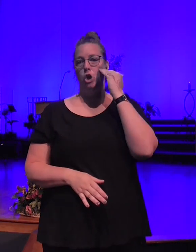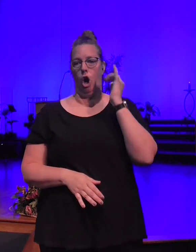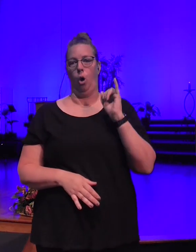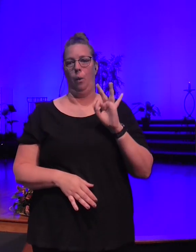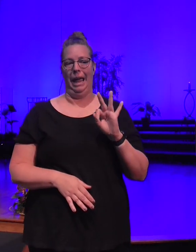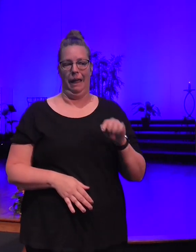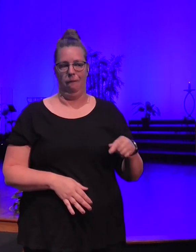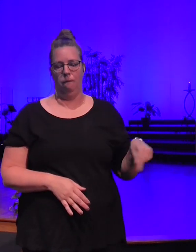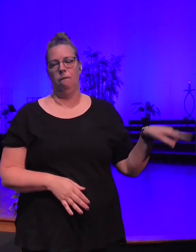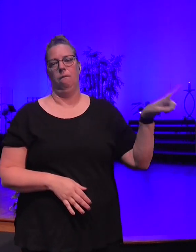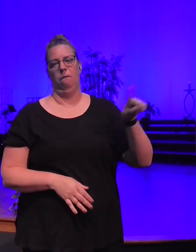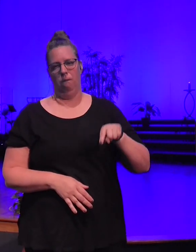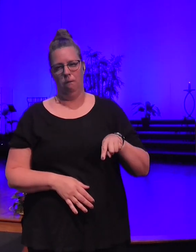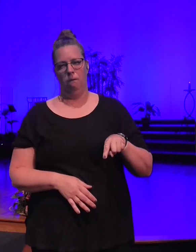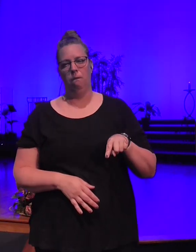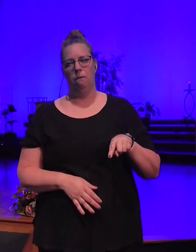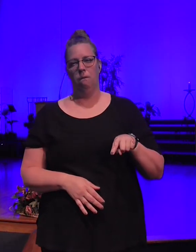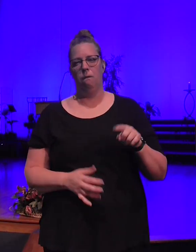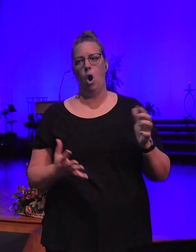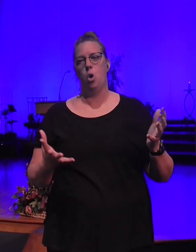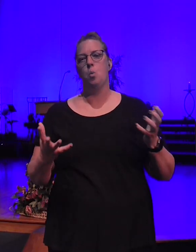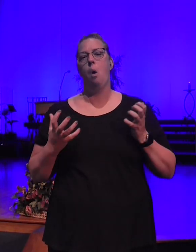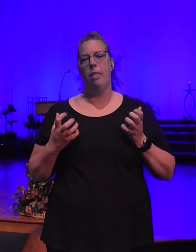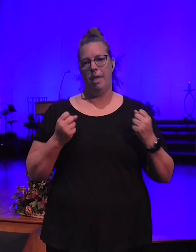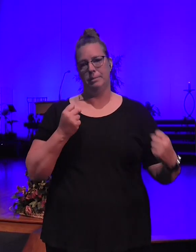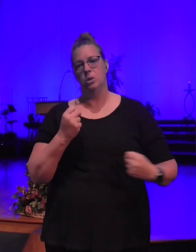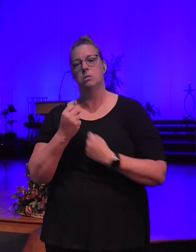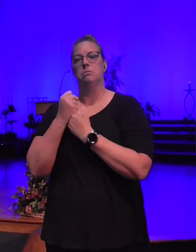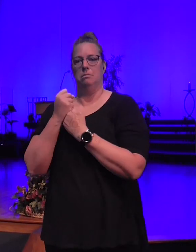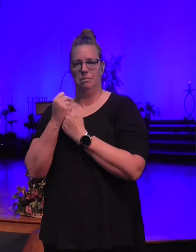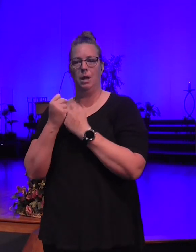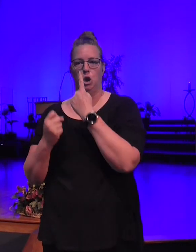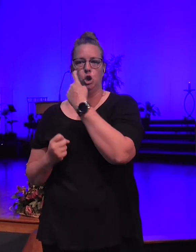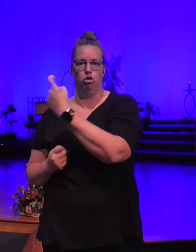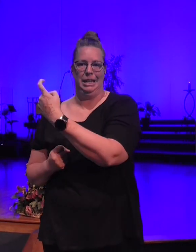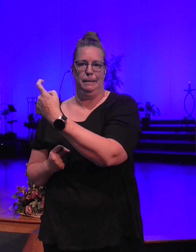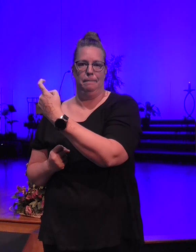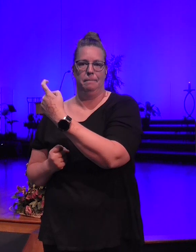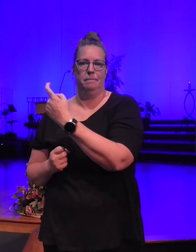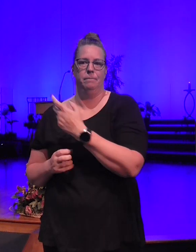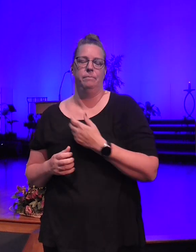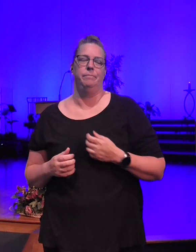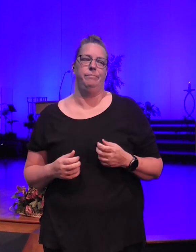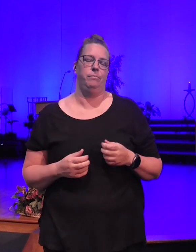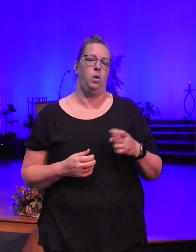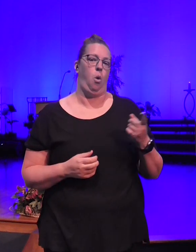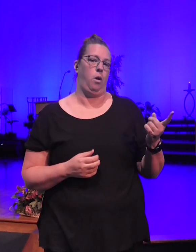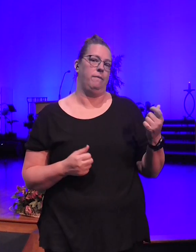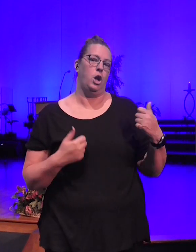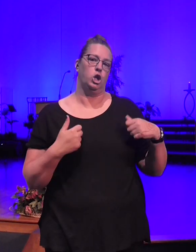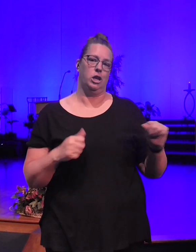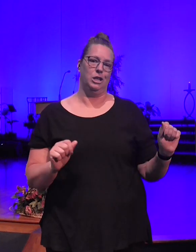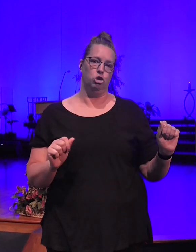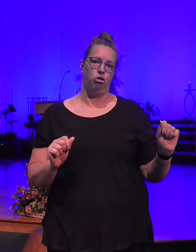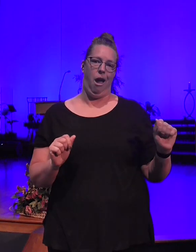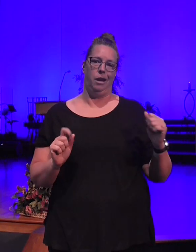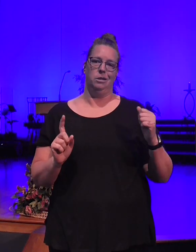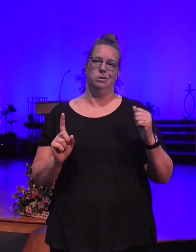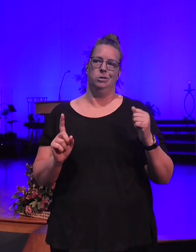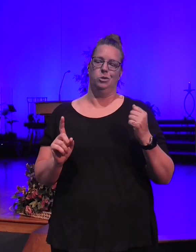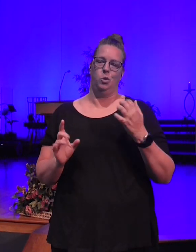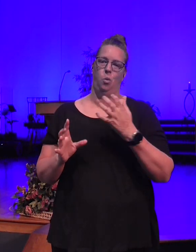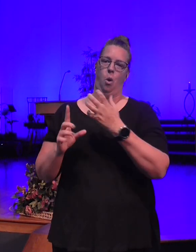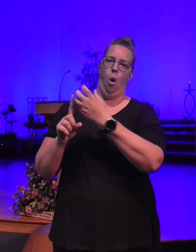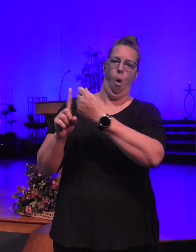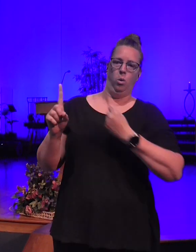not they're the type of person that is going to support you or going to try to hold you from your dream. And I